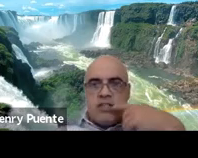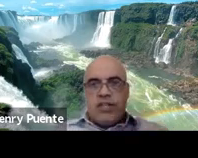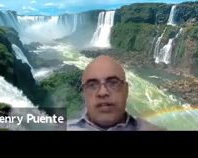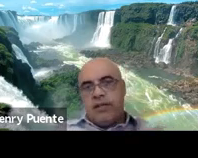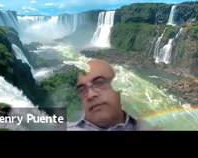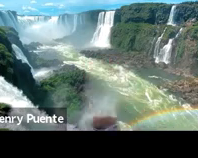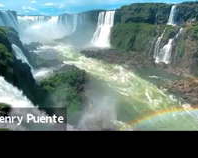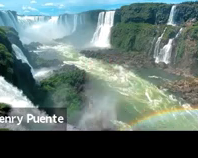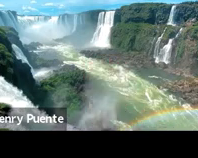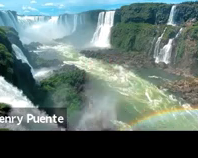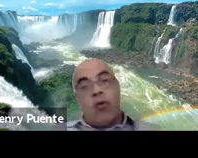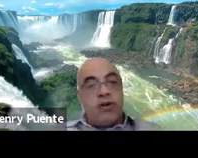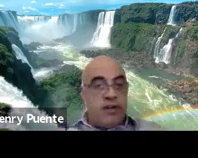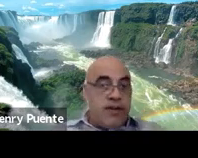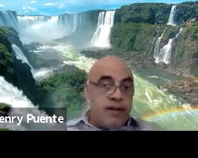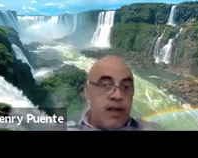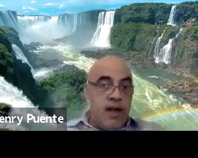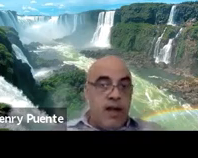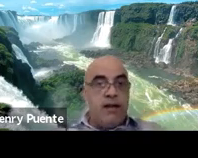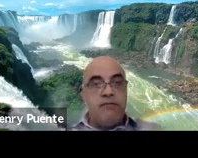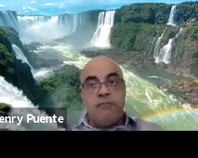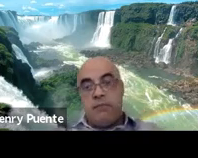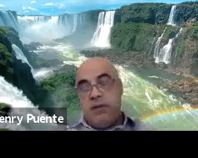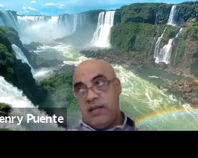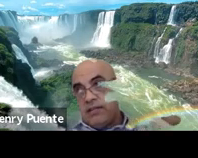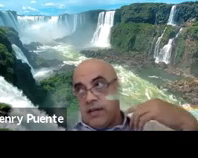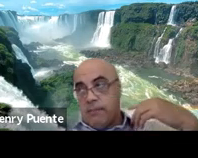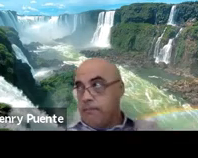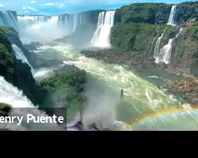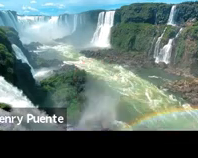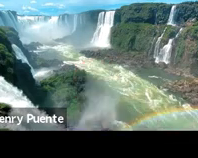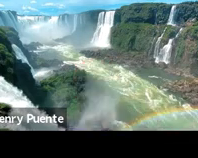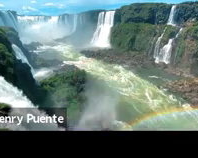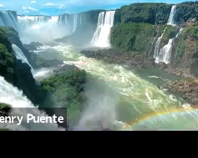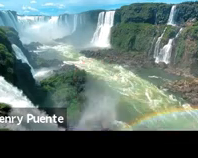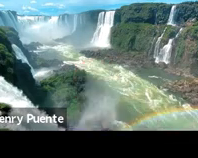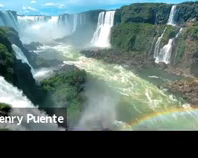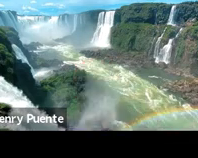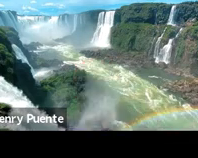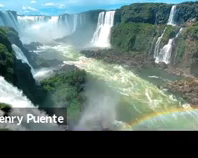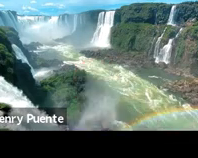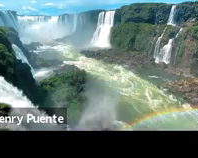you're watching a sporting event live. Maybe it's a